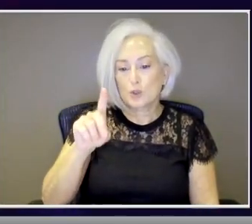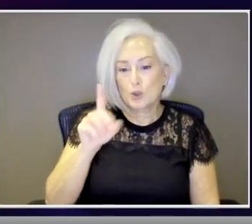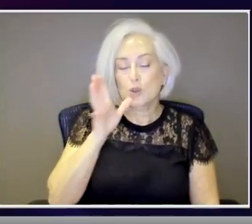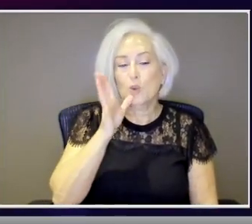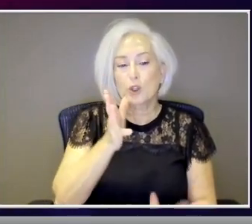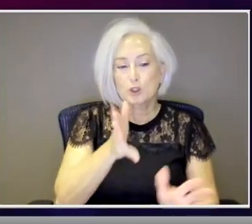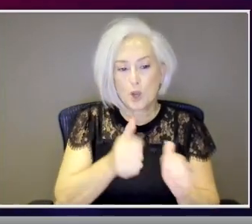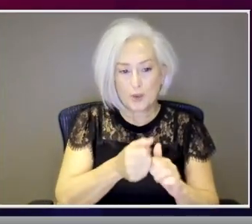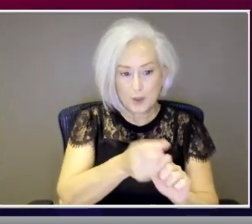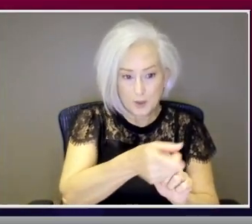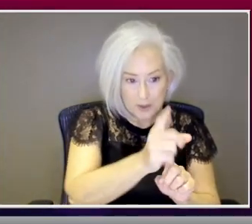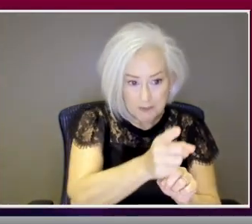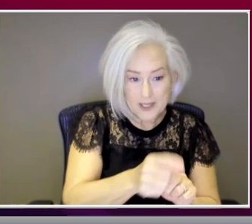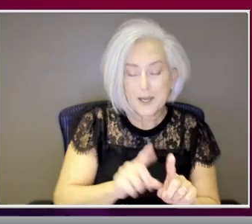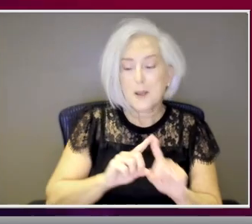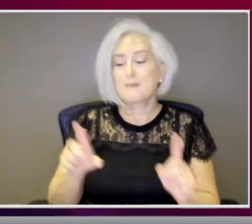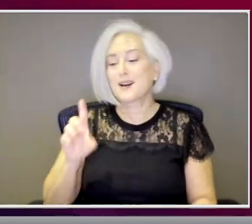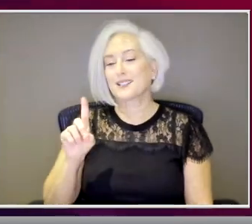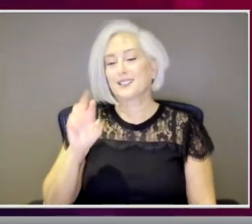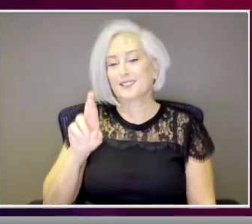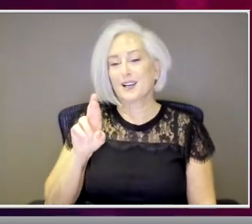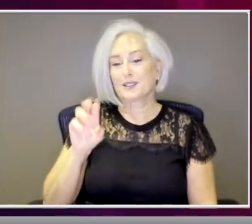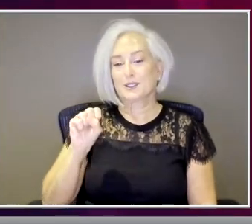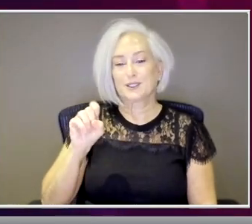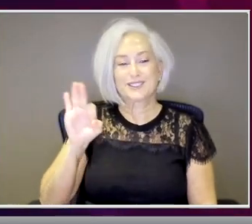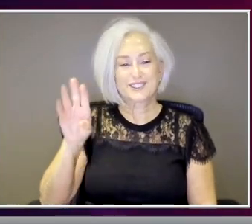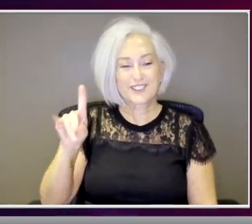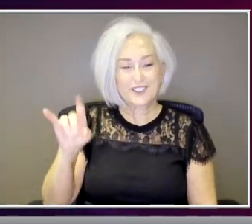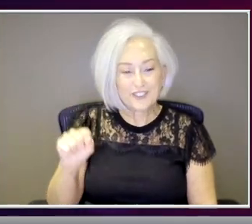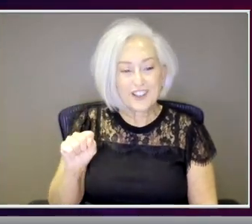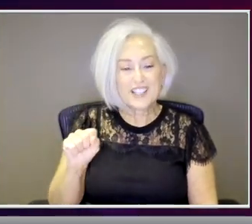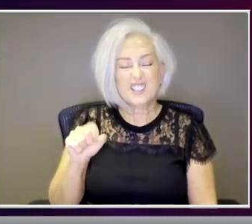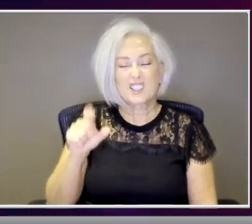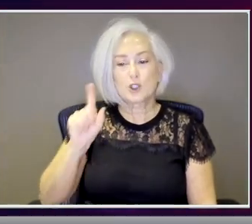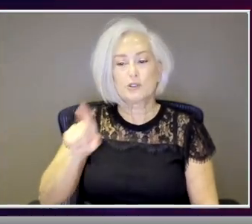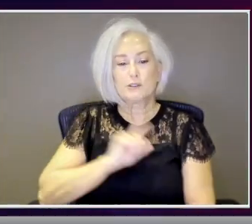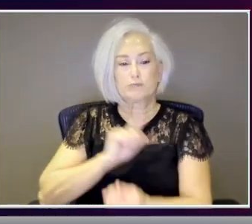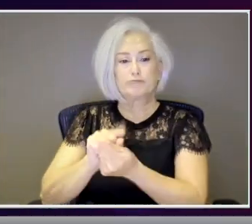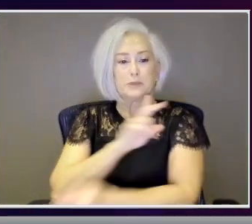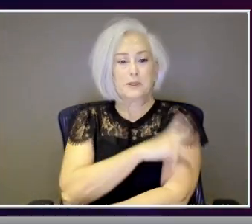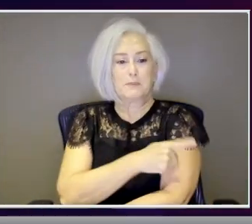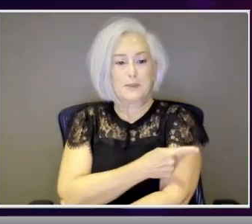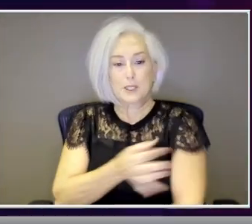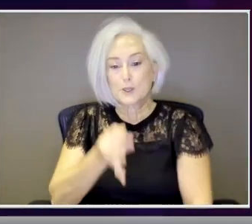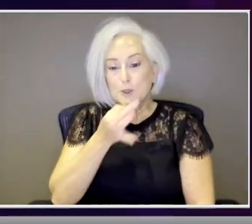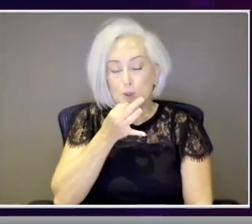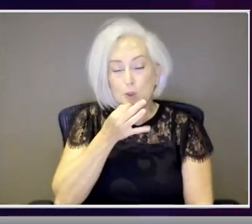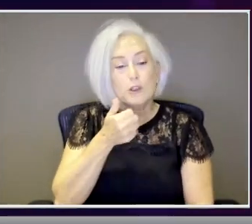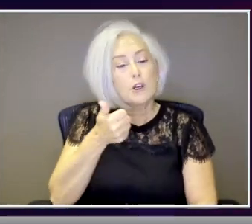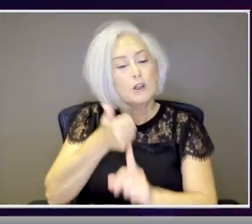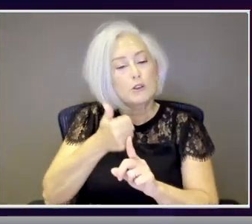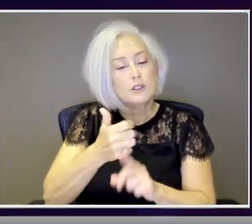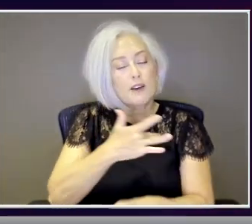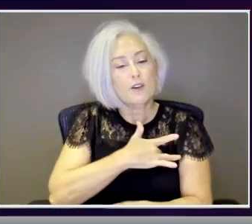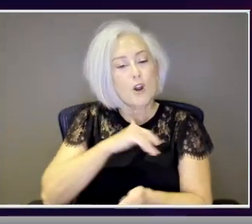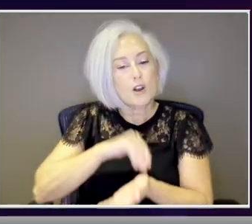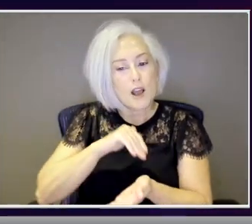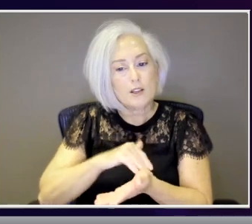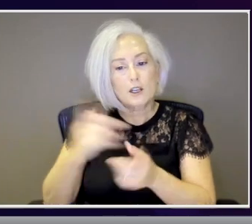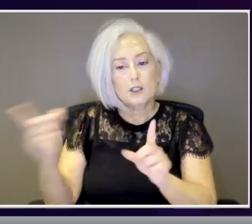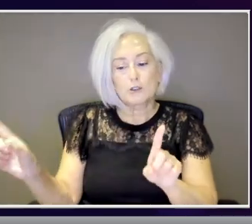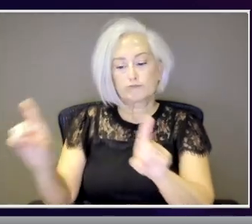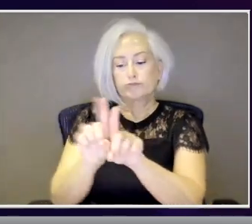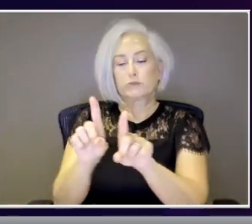deadline, so we're going to ask all your questions right out of the gate. As a cardiologist, you work alongside Dr. Williamson treating pulmonary